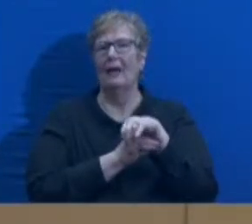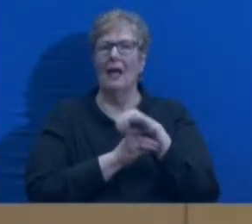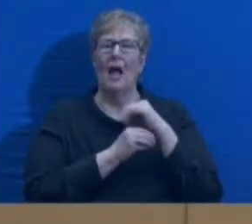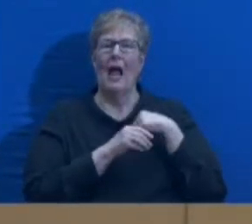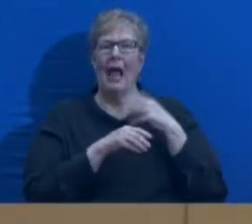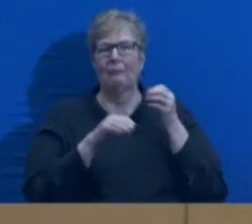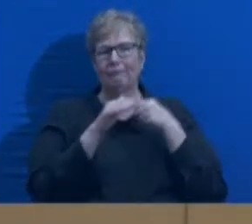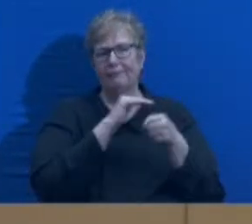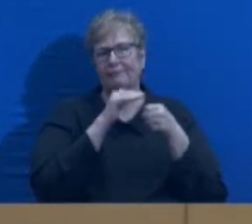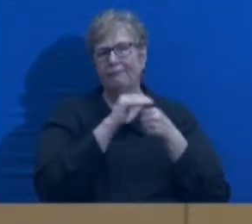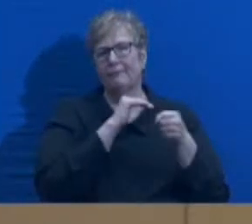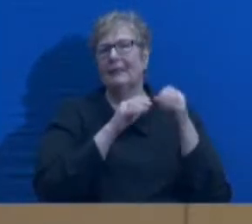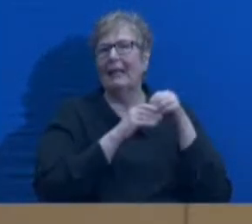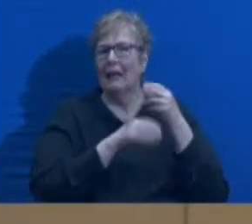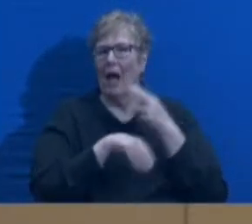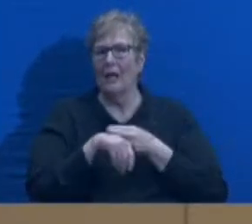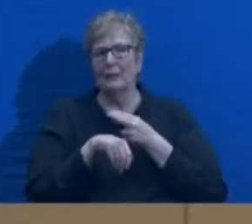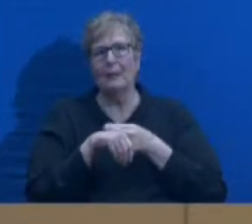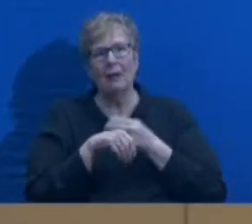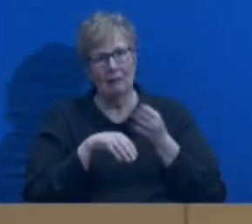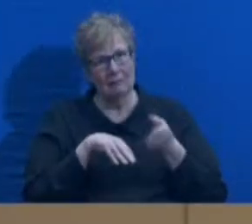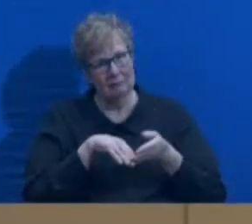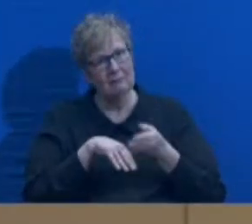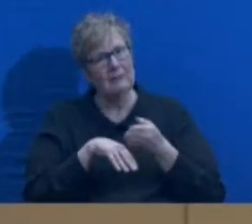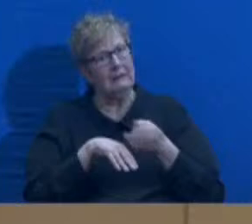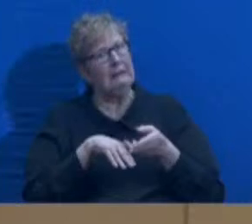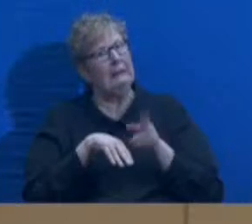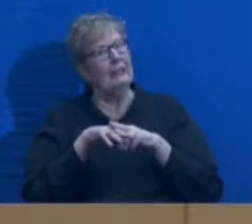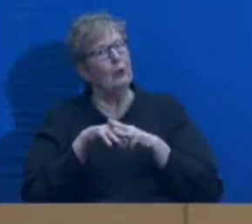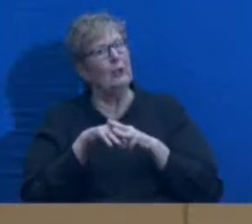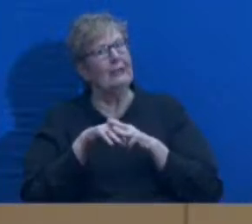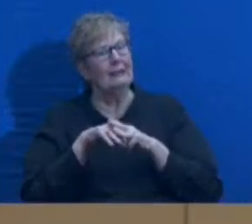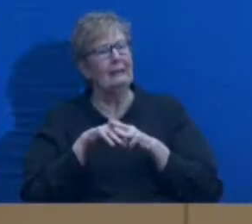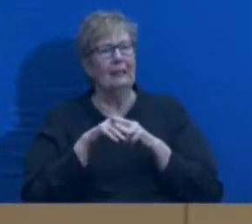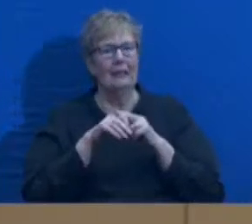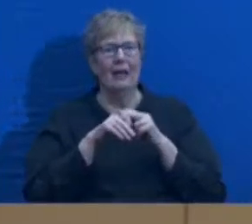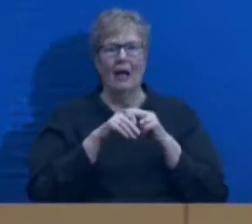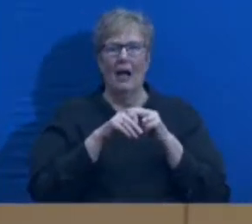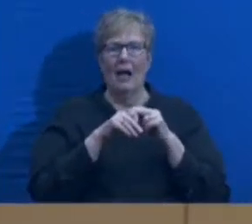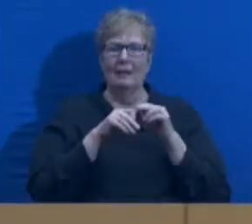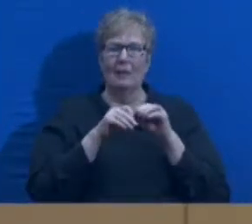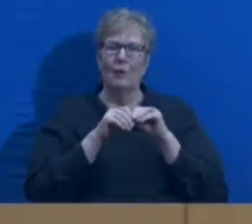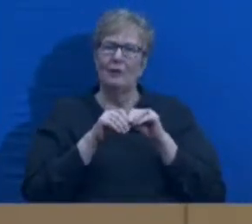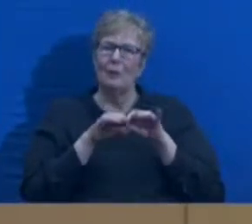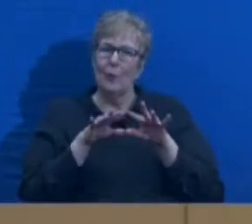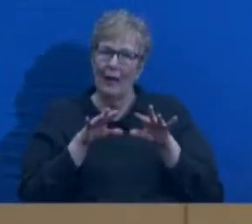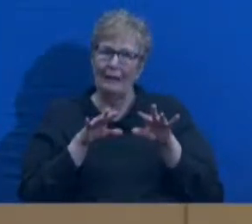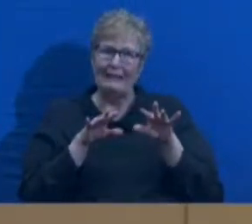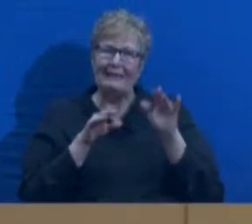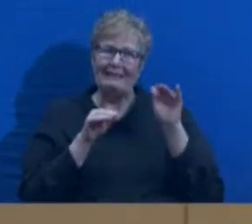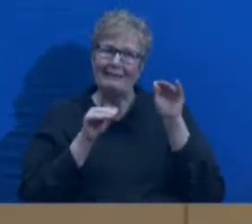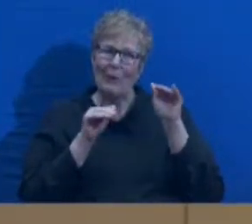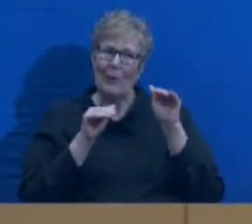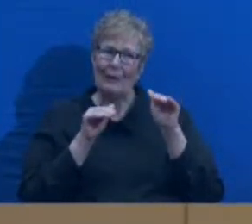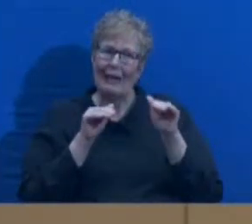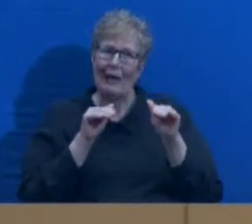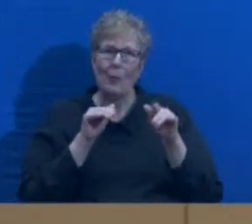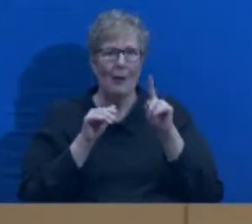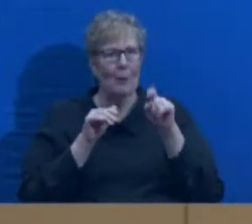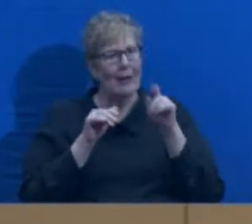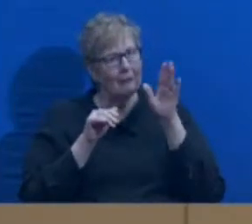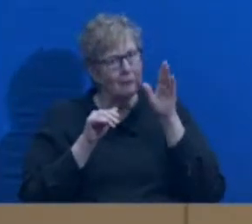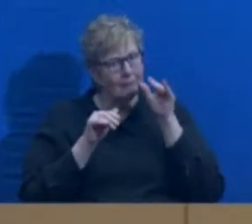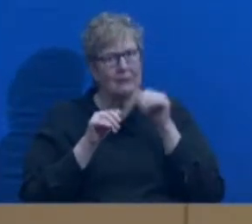days. So our spread is low and stable based on the testing being done. we have to continue